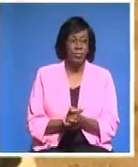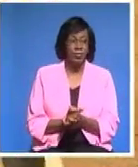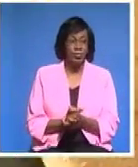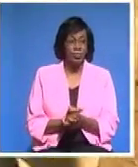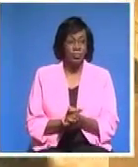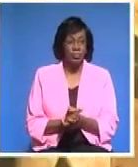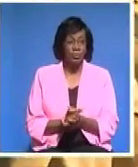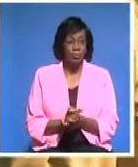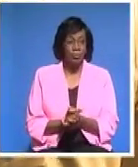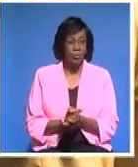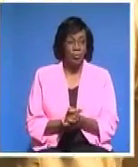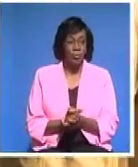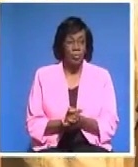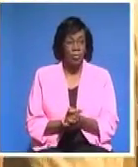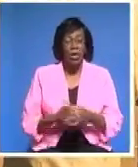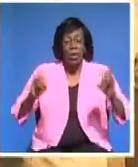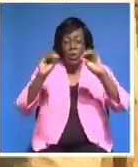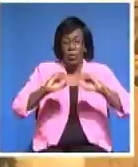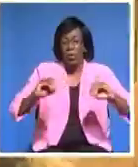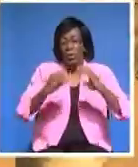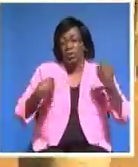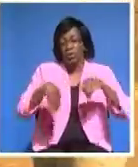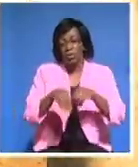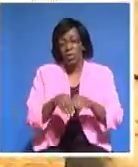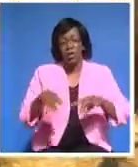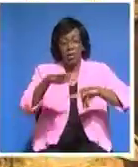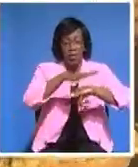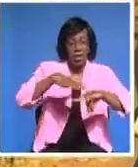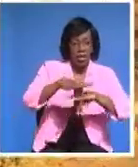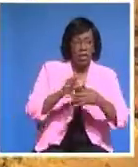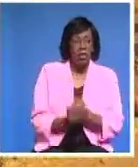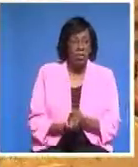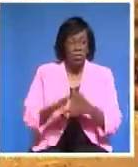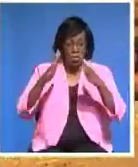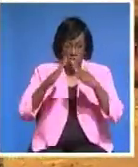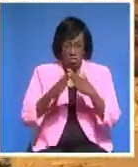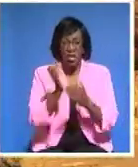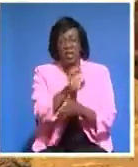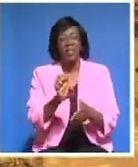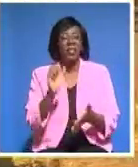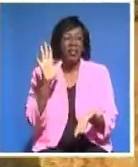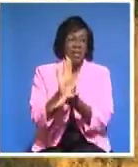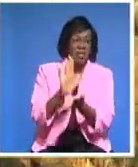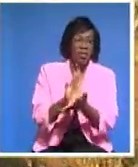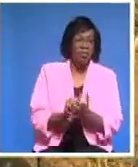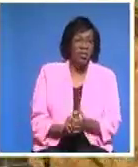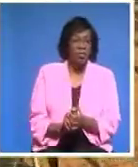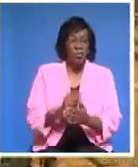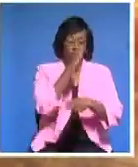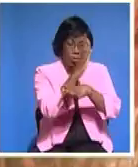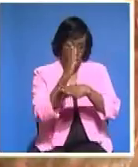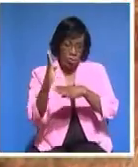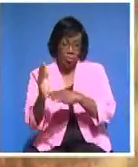to domesticate the predators, the wildlife sanctuary owners keep them as wild as possible by feeding